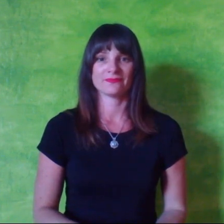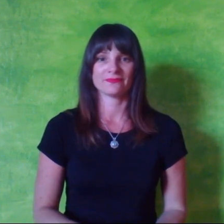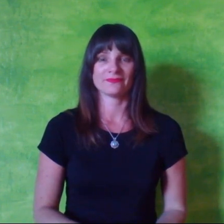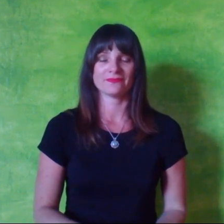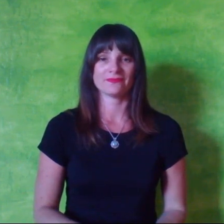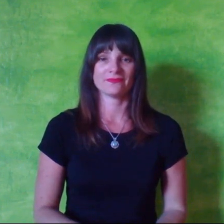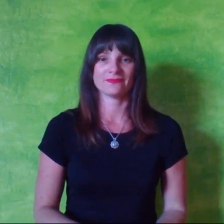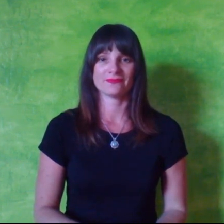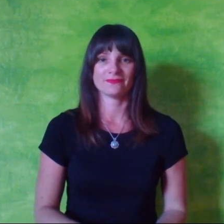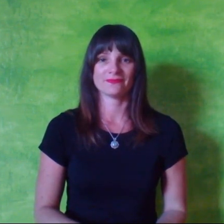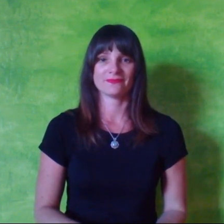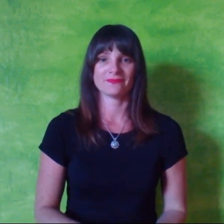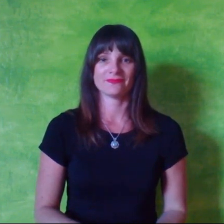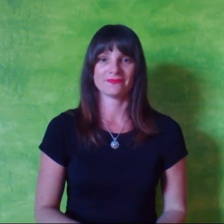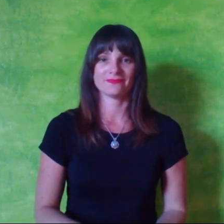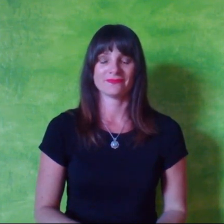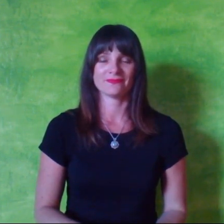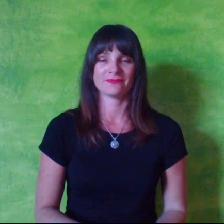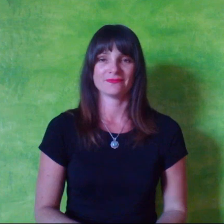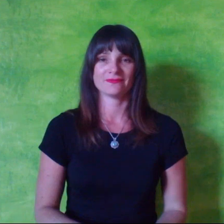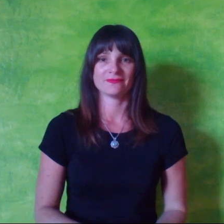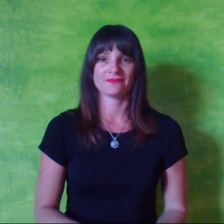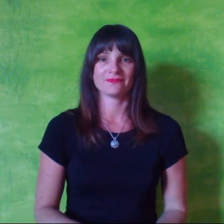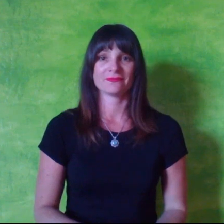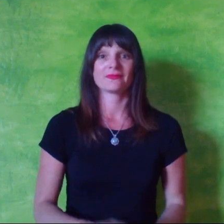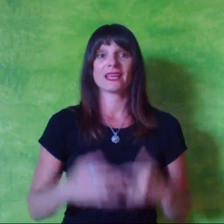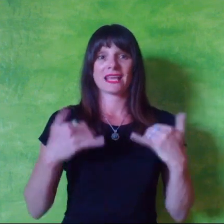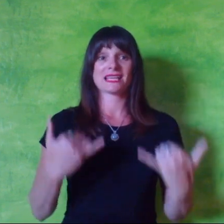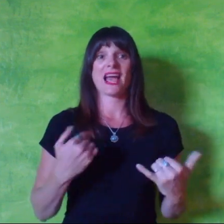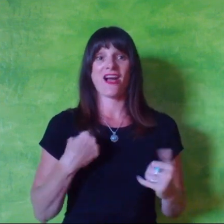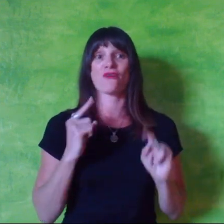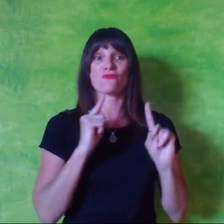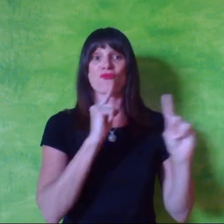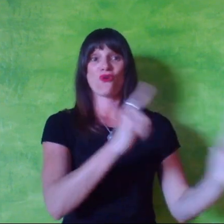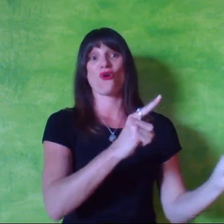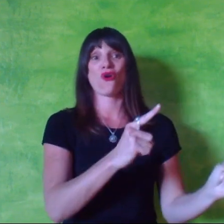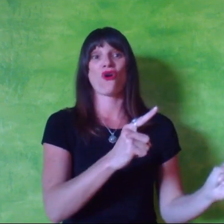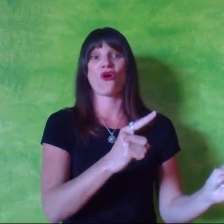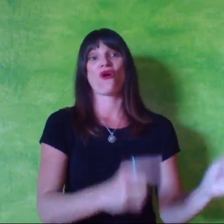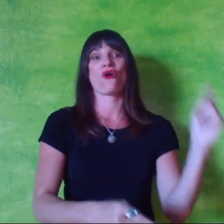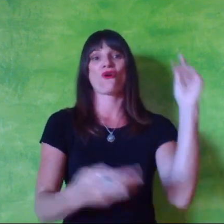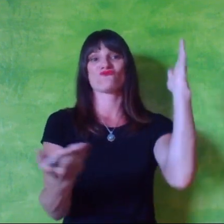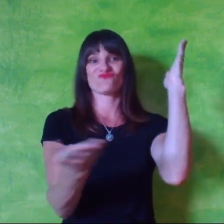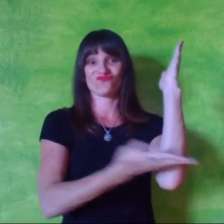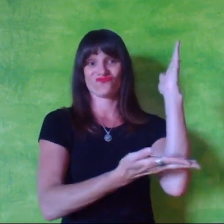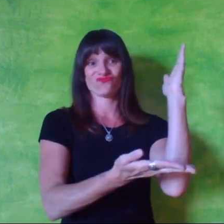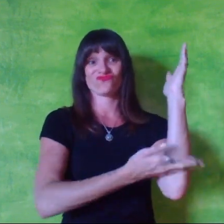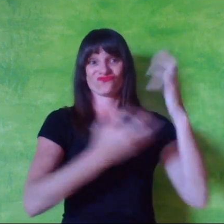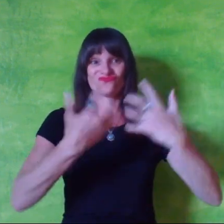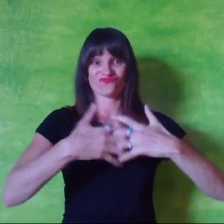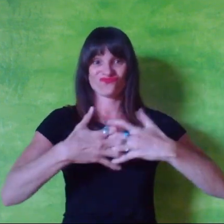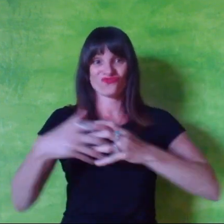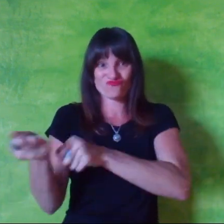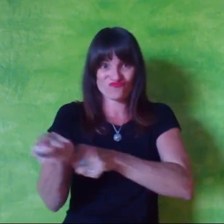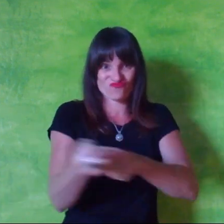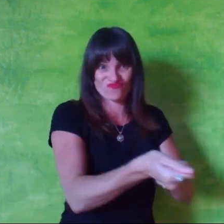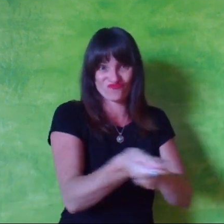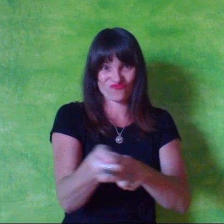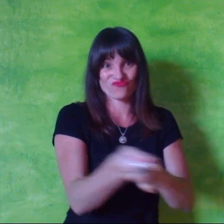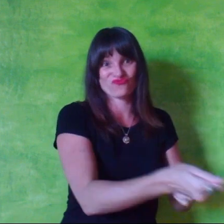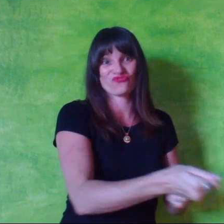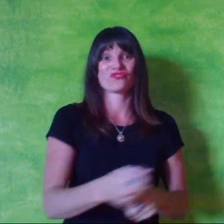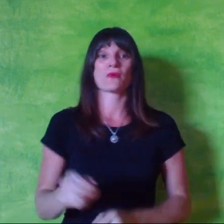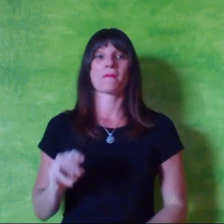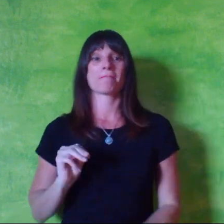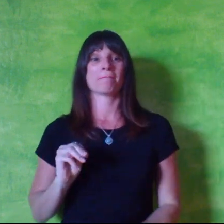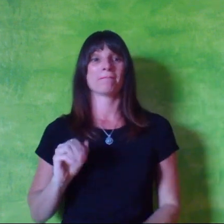So I'm going to go out with the chainsaw and cut a couple pieces of manzanita. Alright, so we're going to use real Northern California